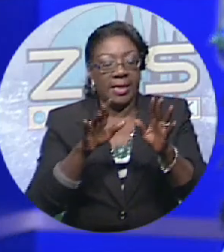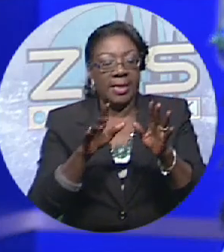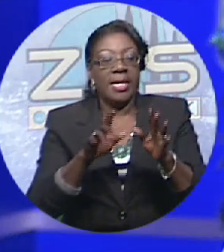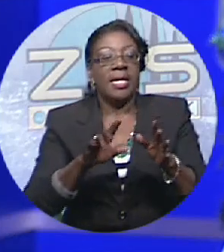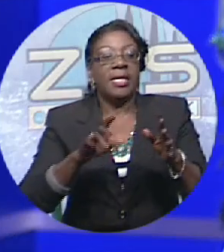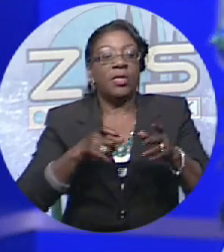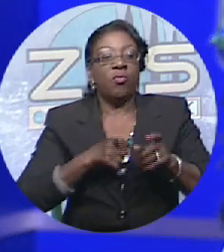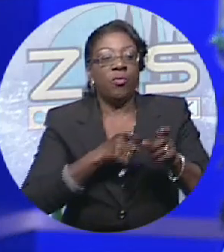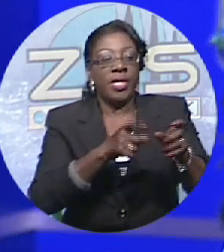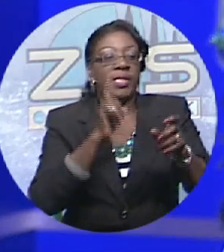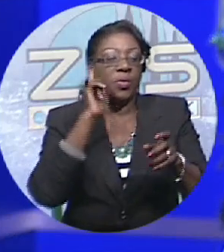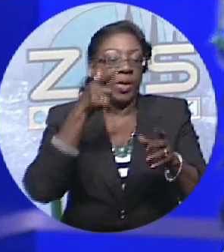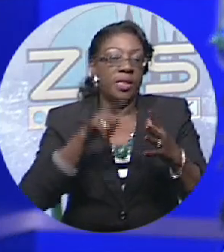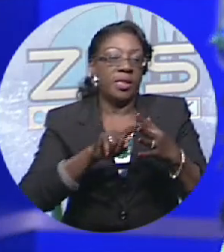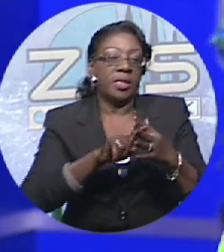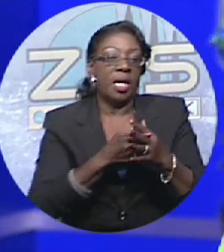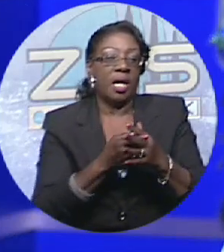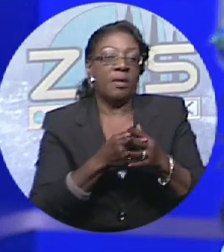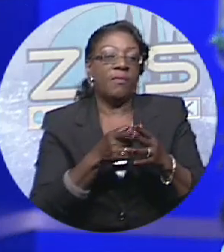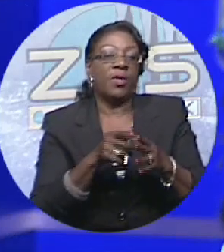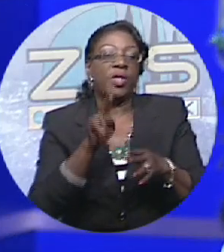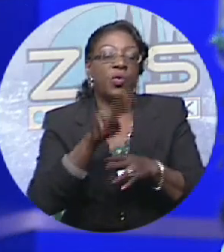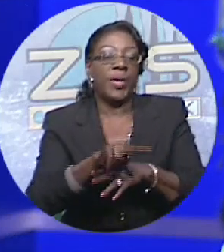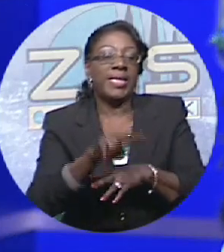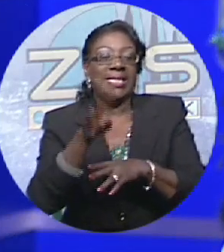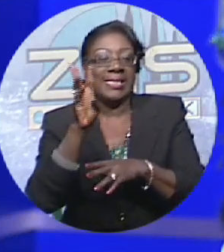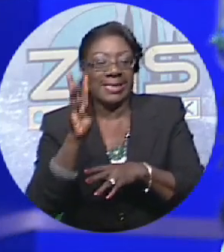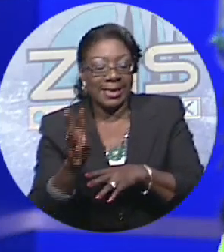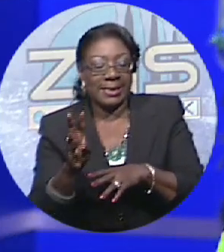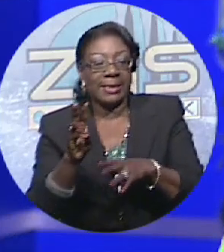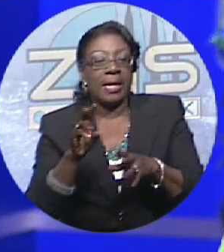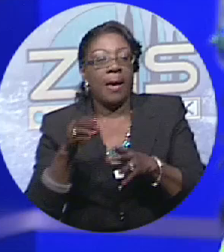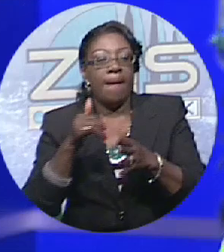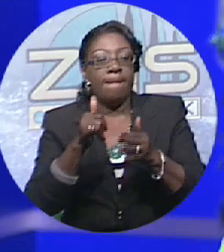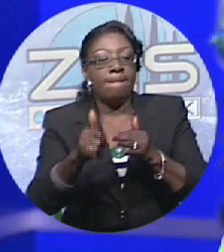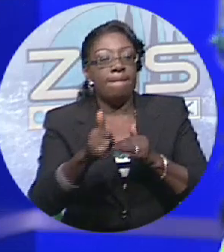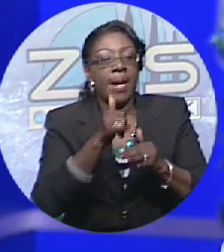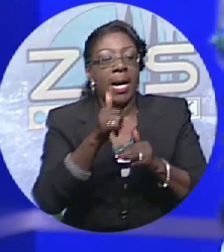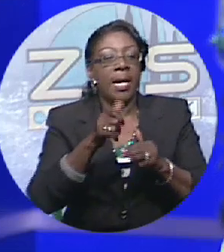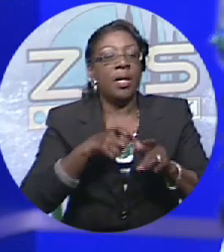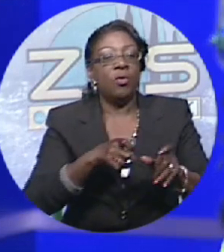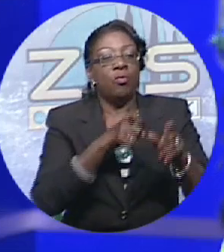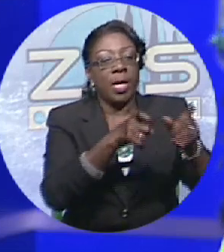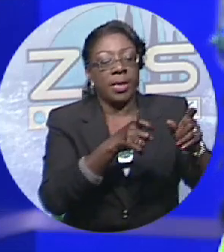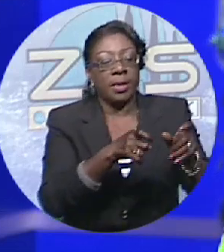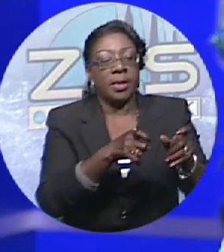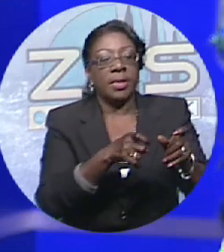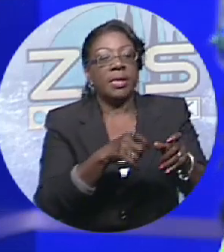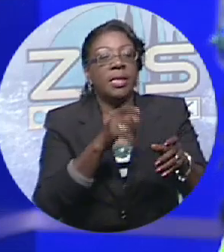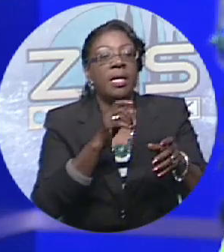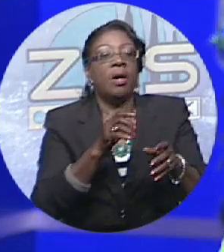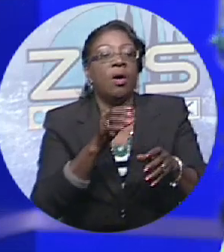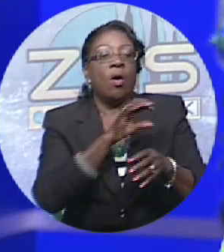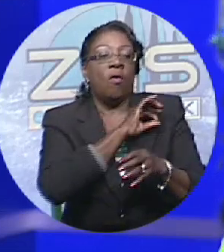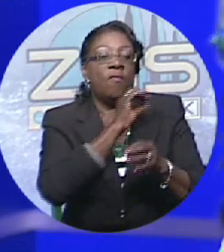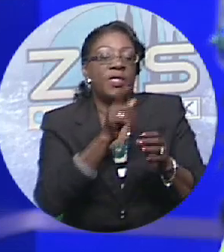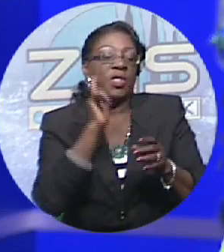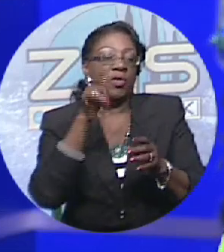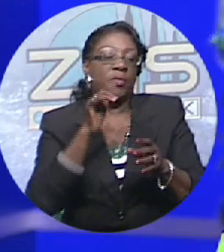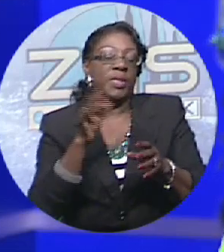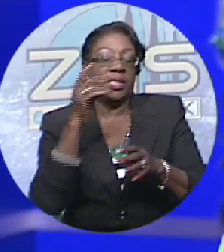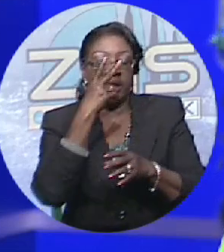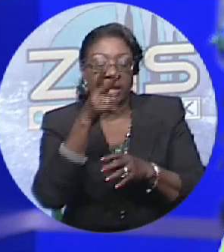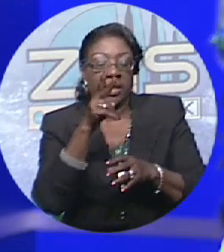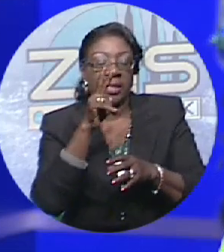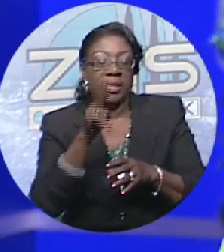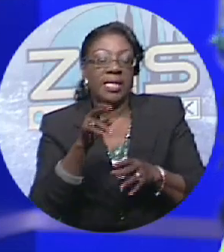in the 26.2-mile run known as Marathon Bahamas, officials will be checking to see if any runners meet the qualifying times